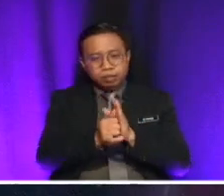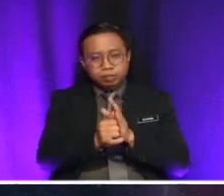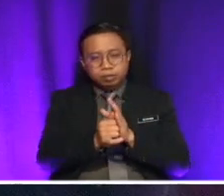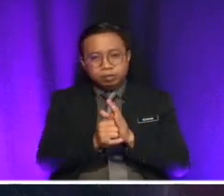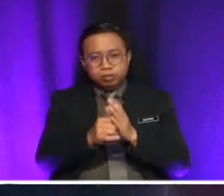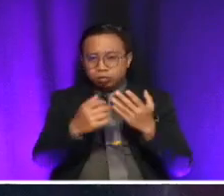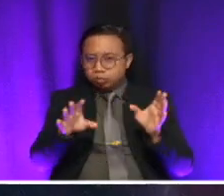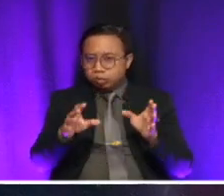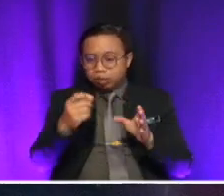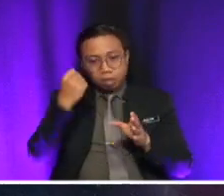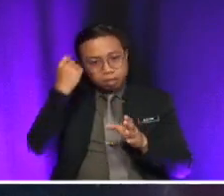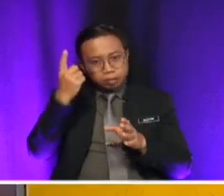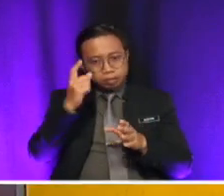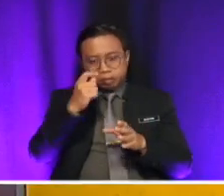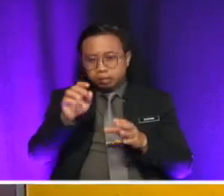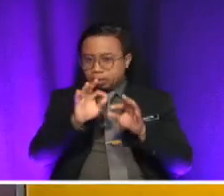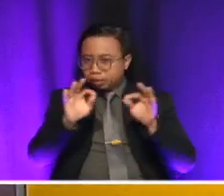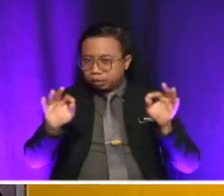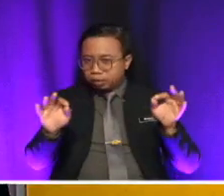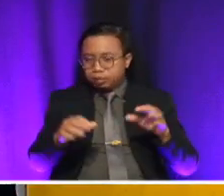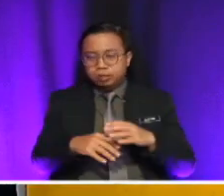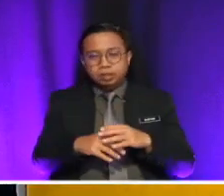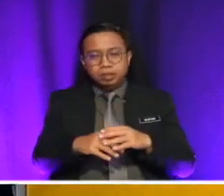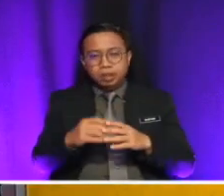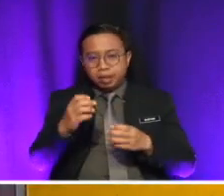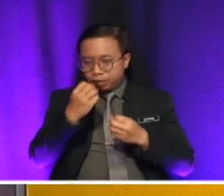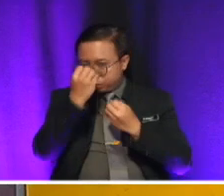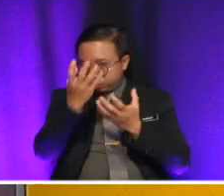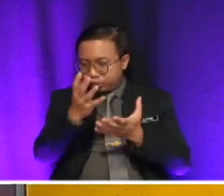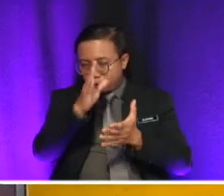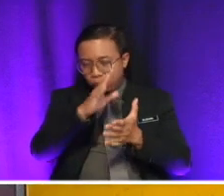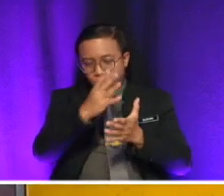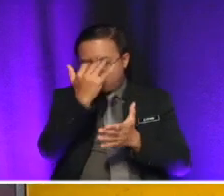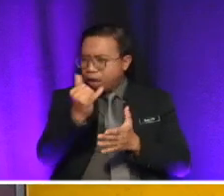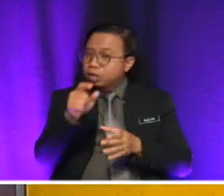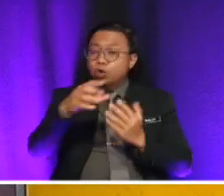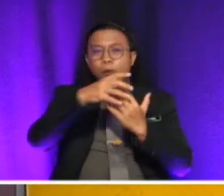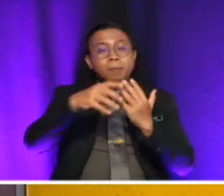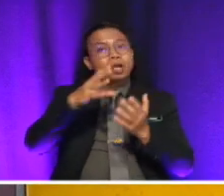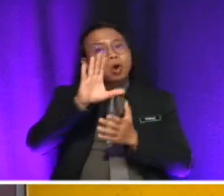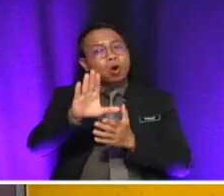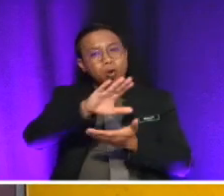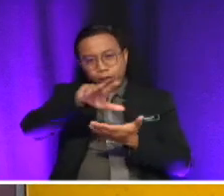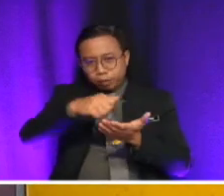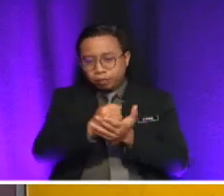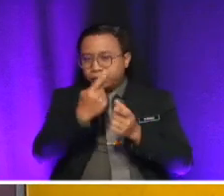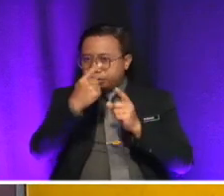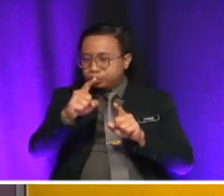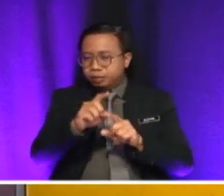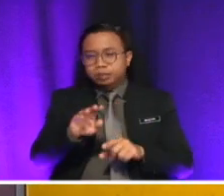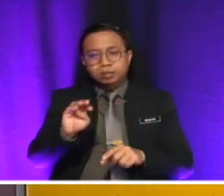have understood the text so well, and you could actually explain to us why you picked all your answers. Okay, so